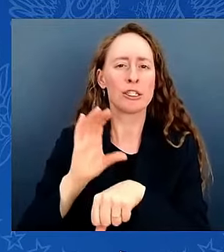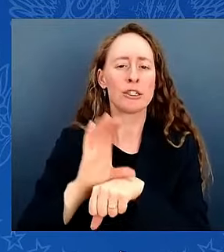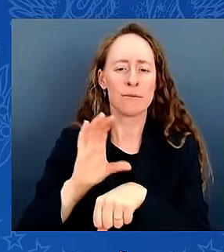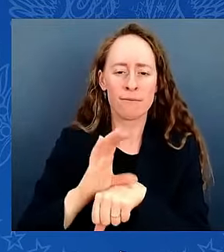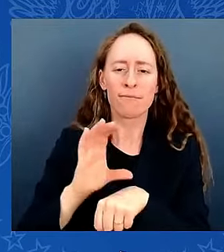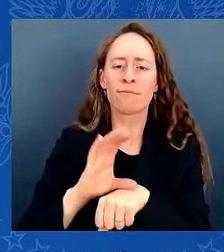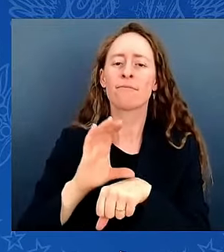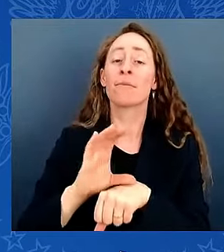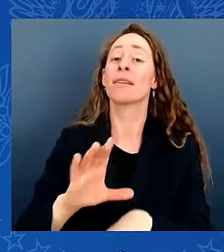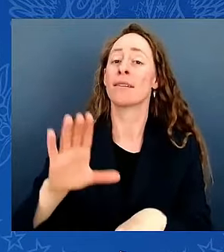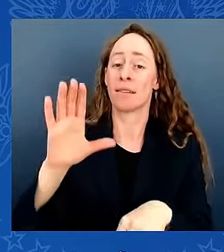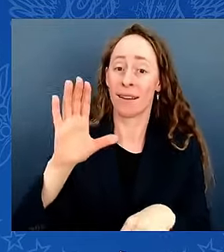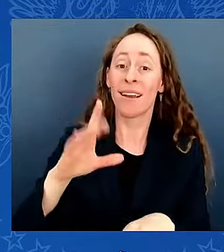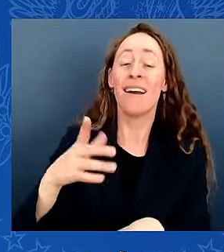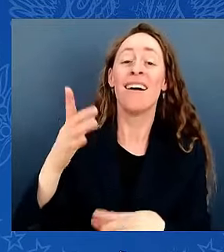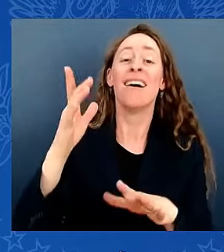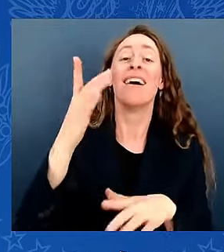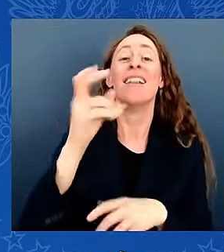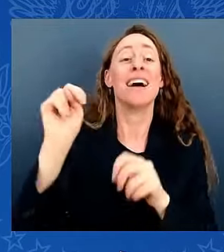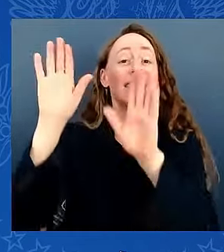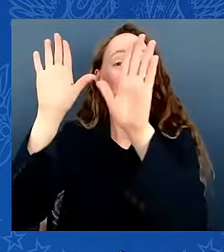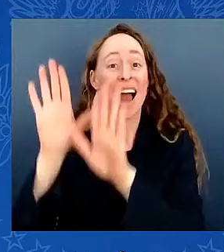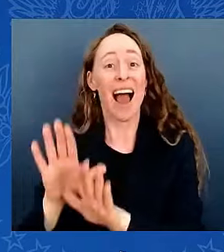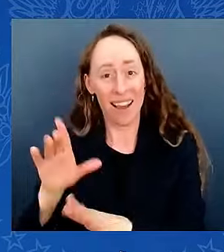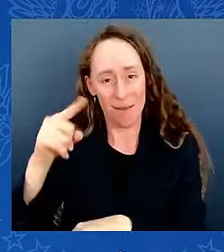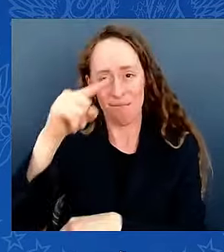my state that had been segregated by law.